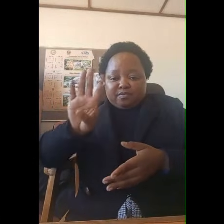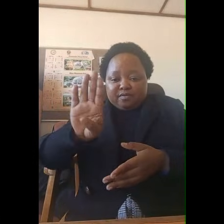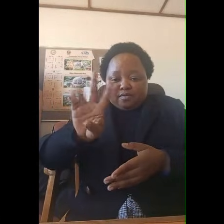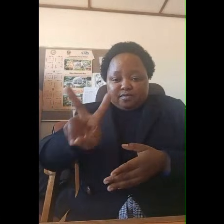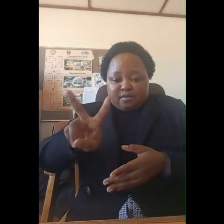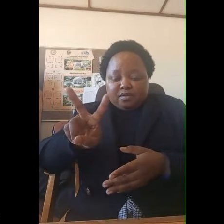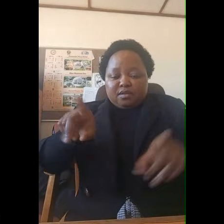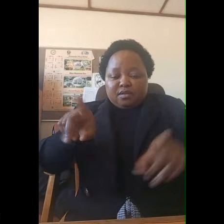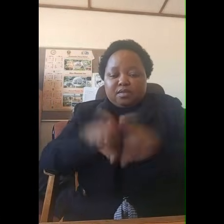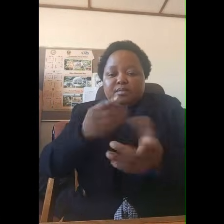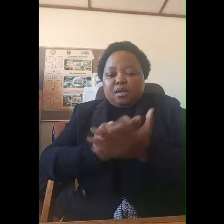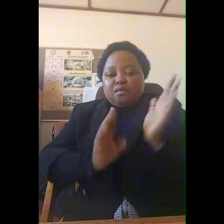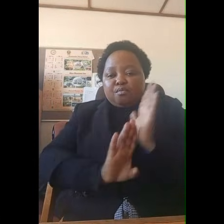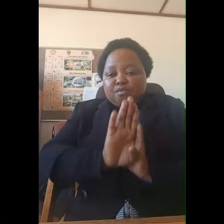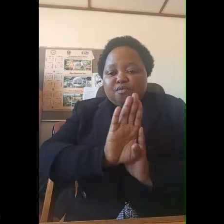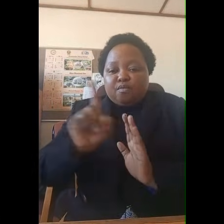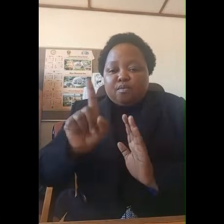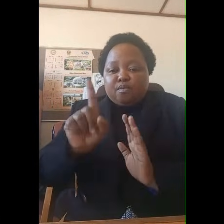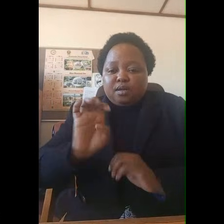ecosystem for women, to make